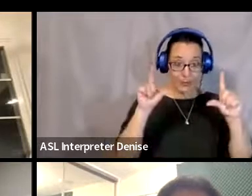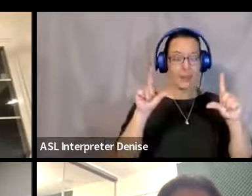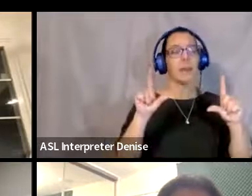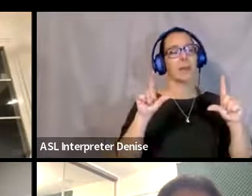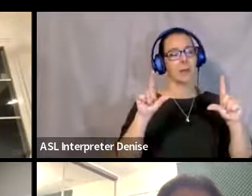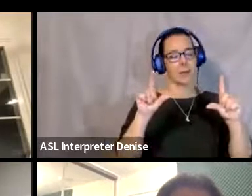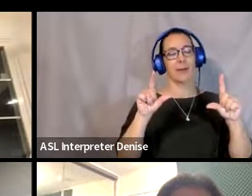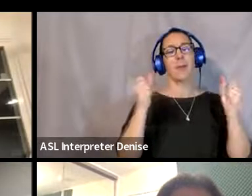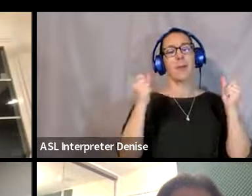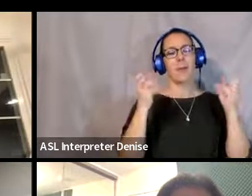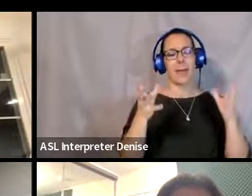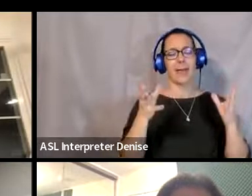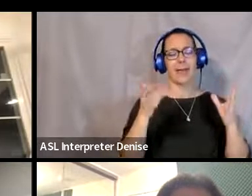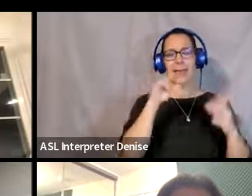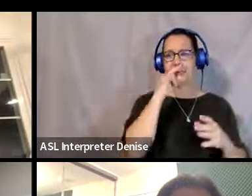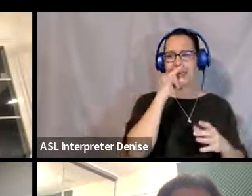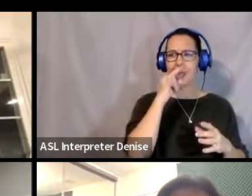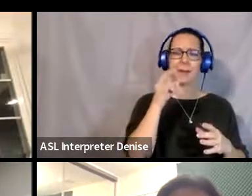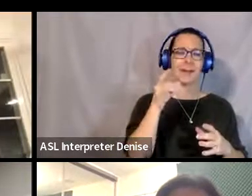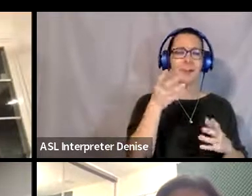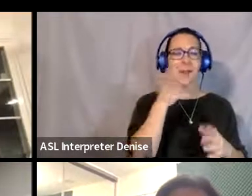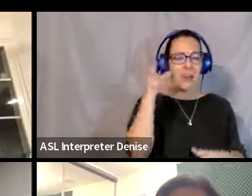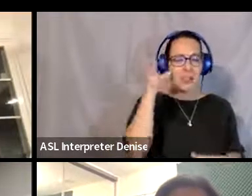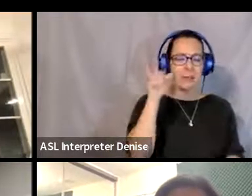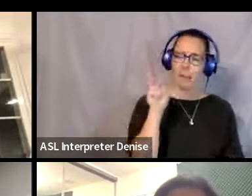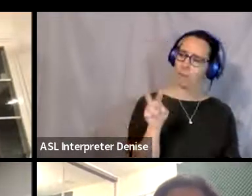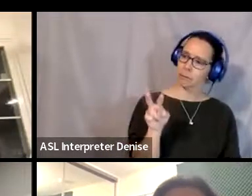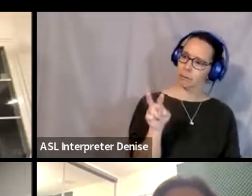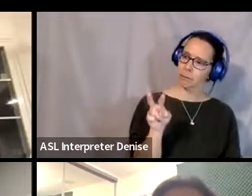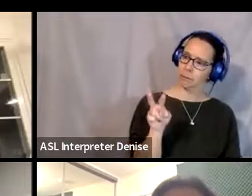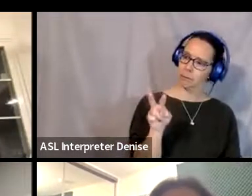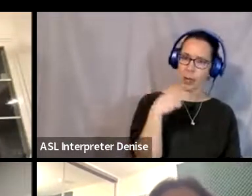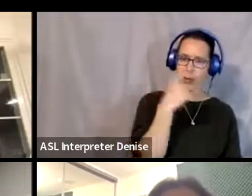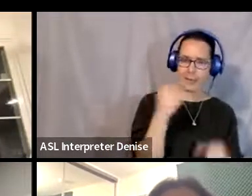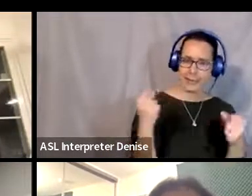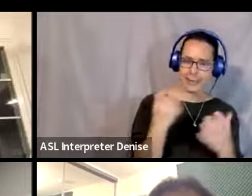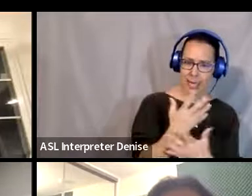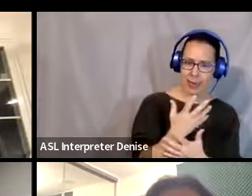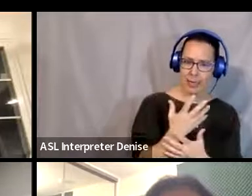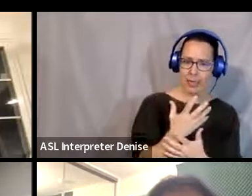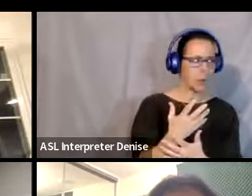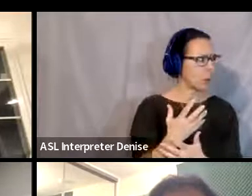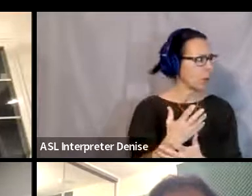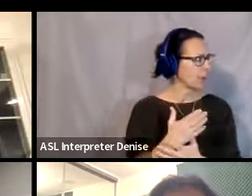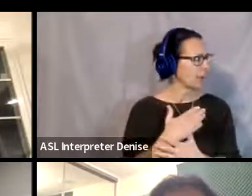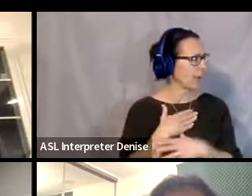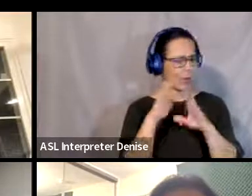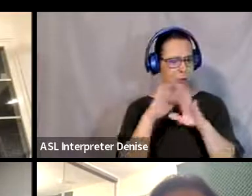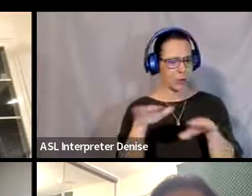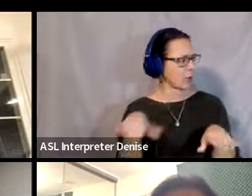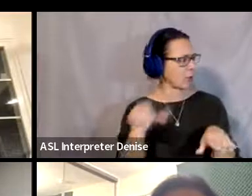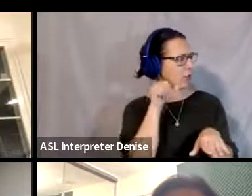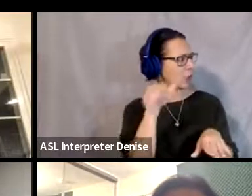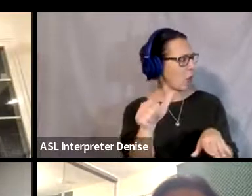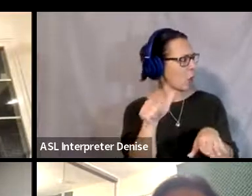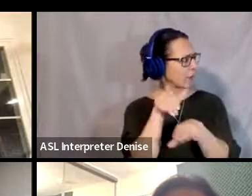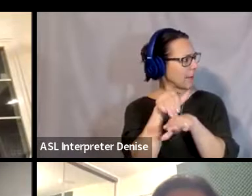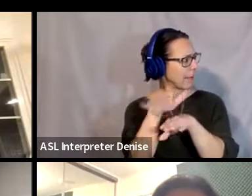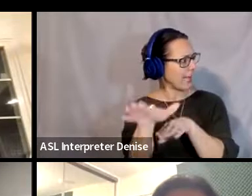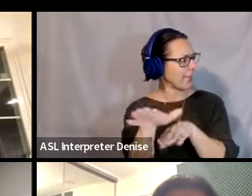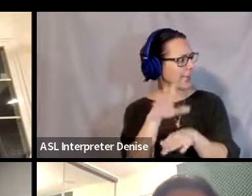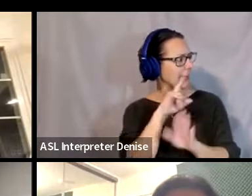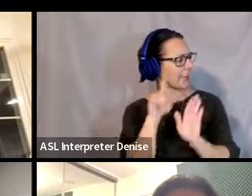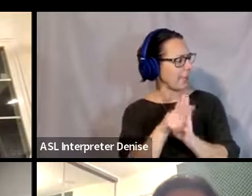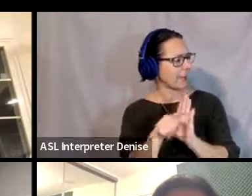as parents, we get emails that look very scary, that our children aren't doing things. And I've been in email communication with